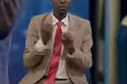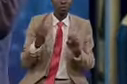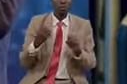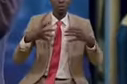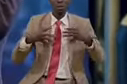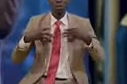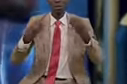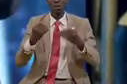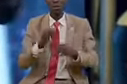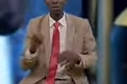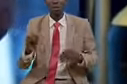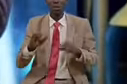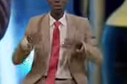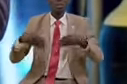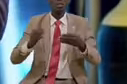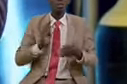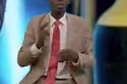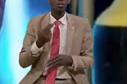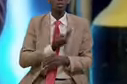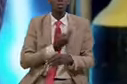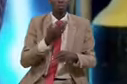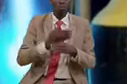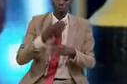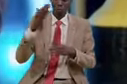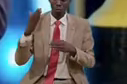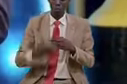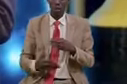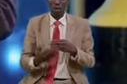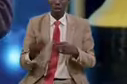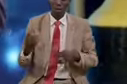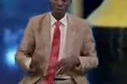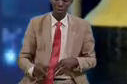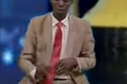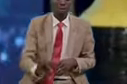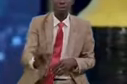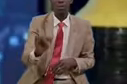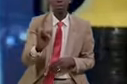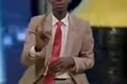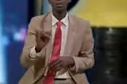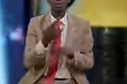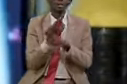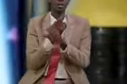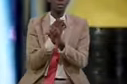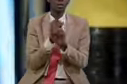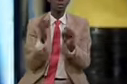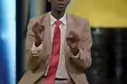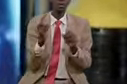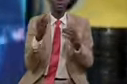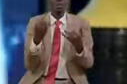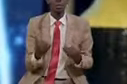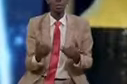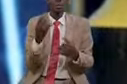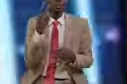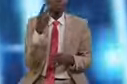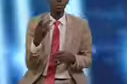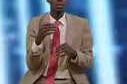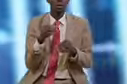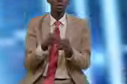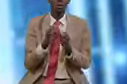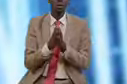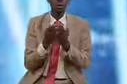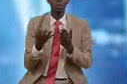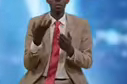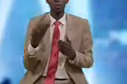us total, everlasting, eternal redemption. Let's look at